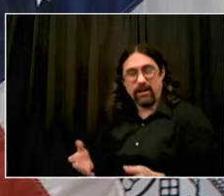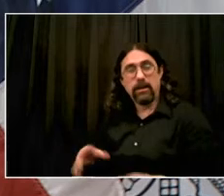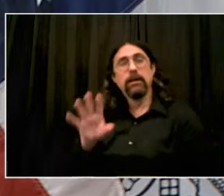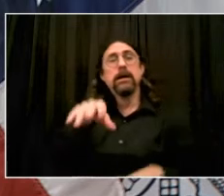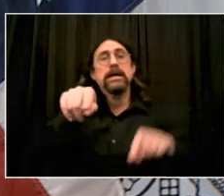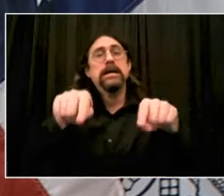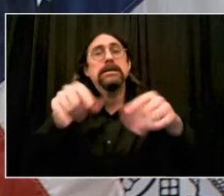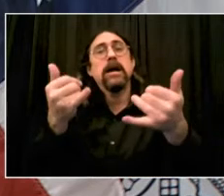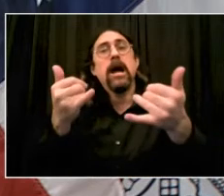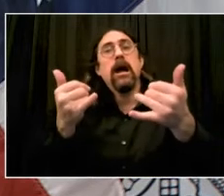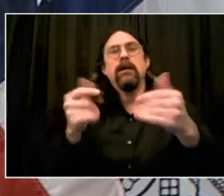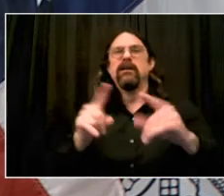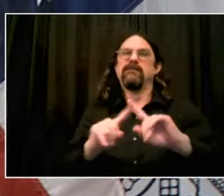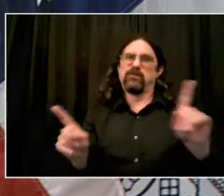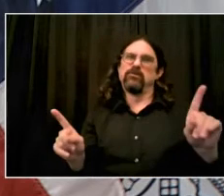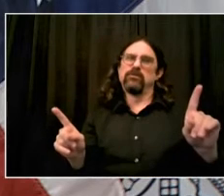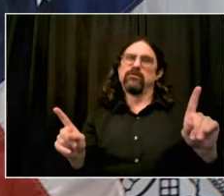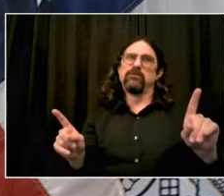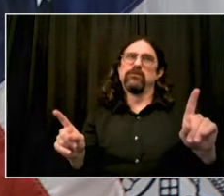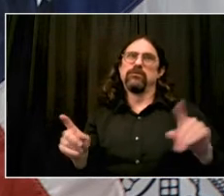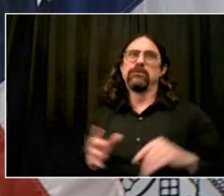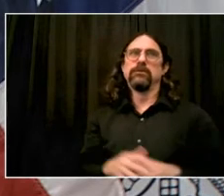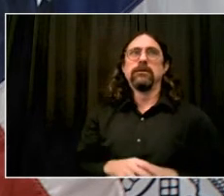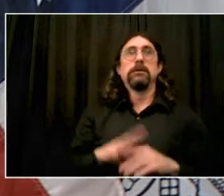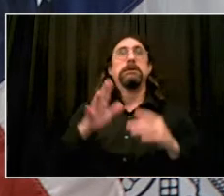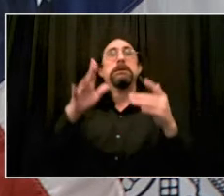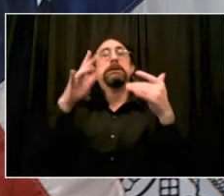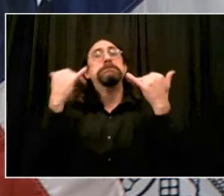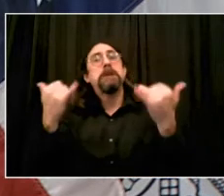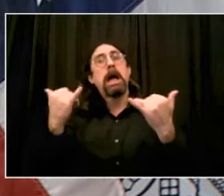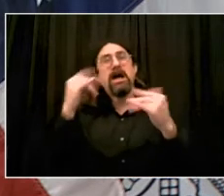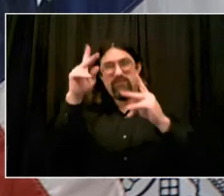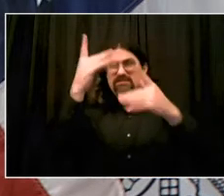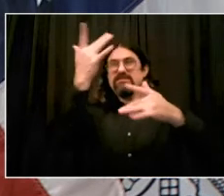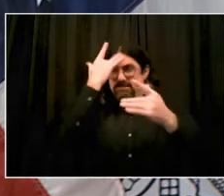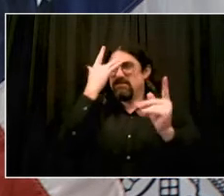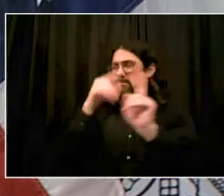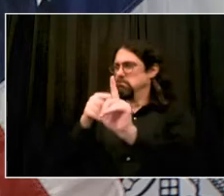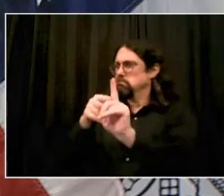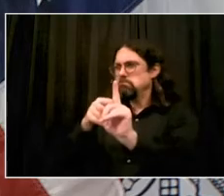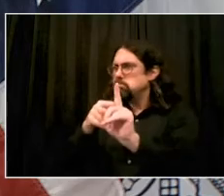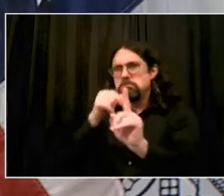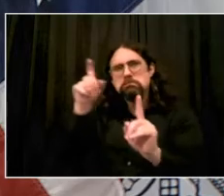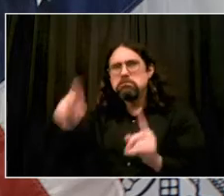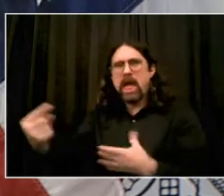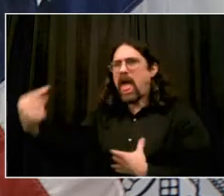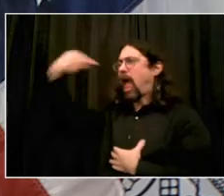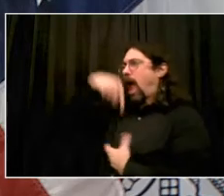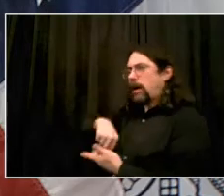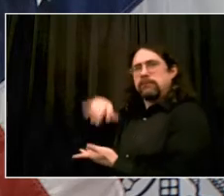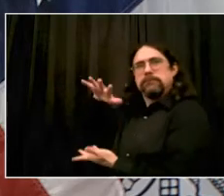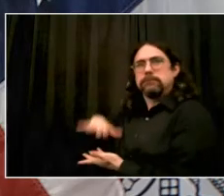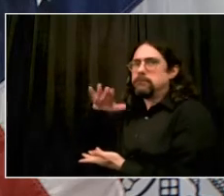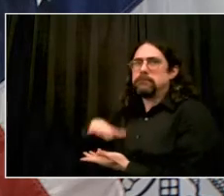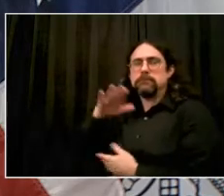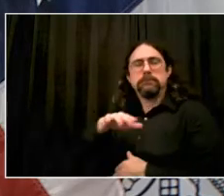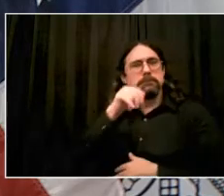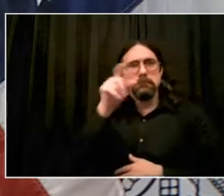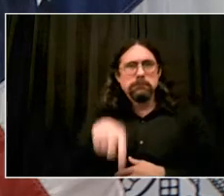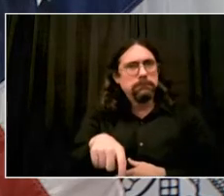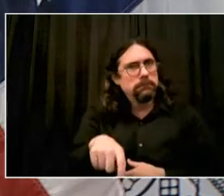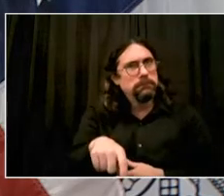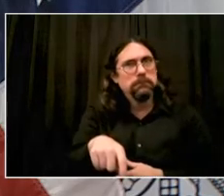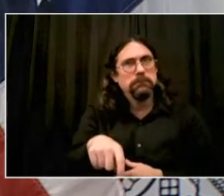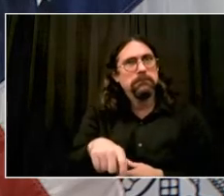carefully because we've learned from this virus there's an unpredictable reality that we constantly have to adjust for. Dr. Easterling, you want to speak to